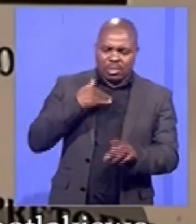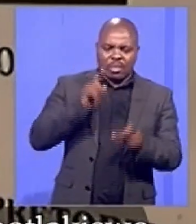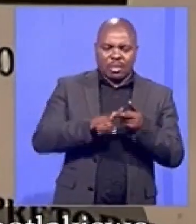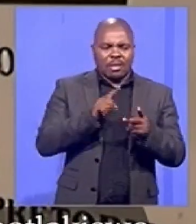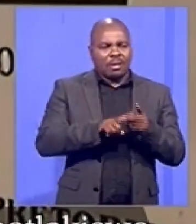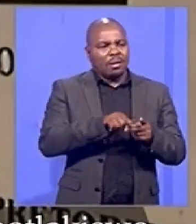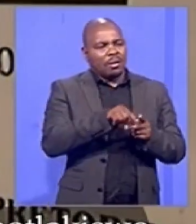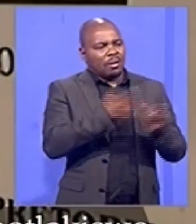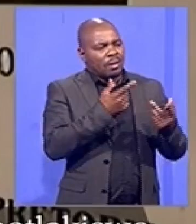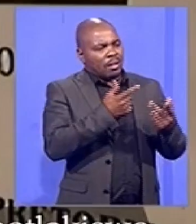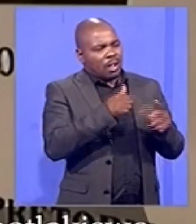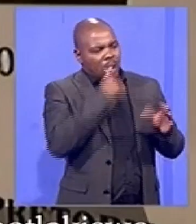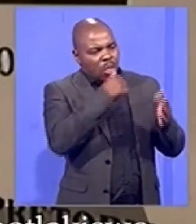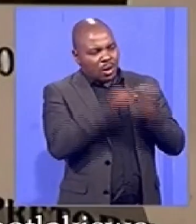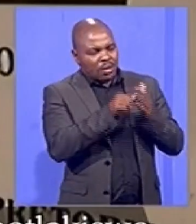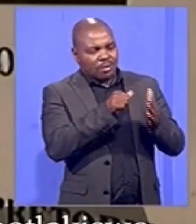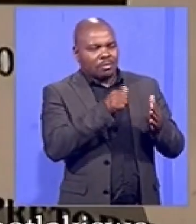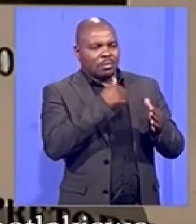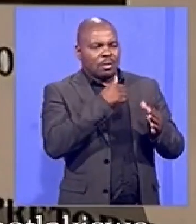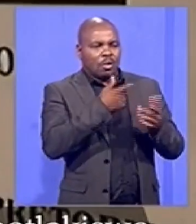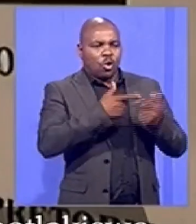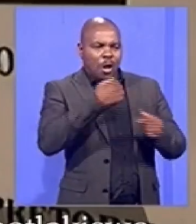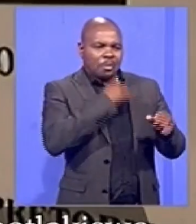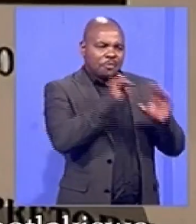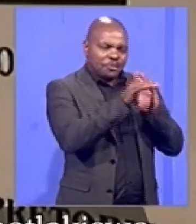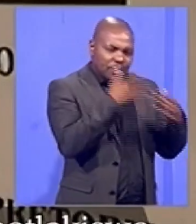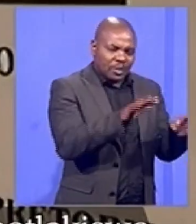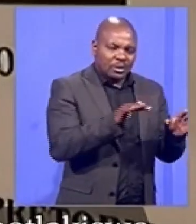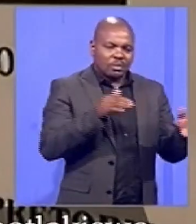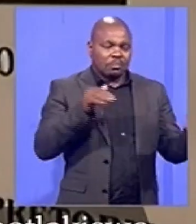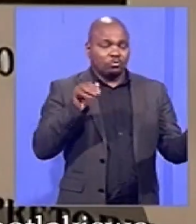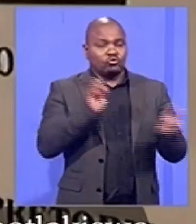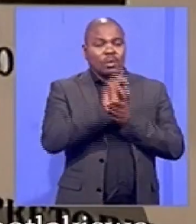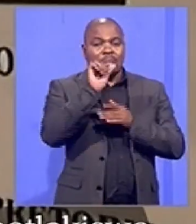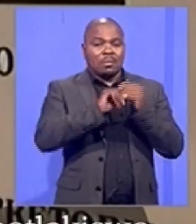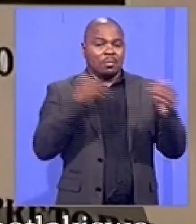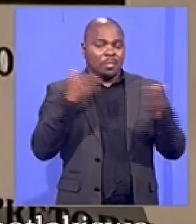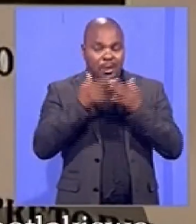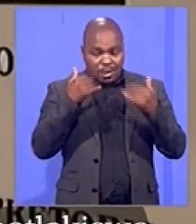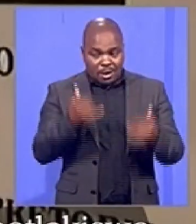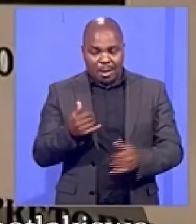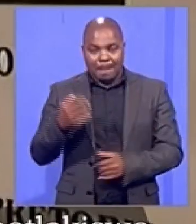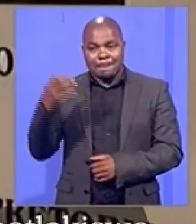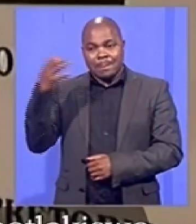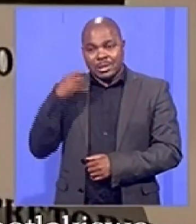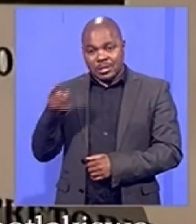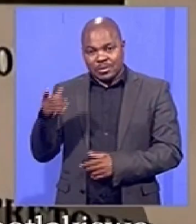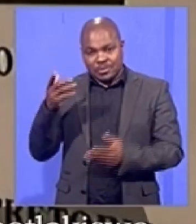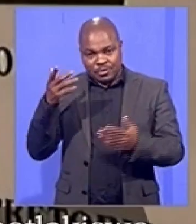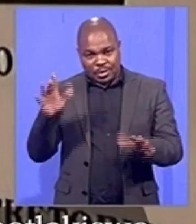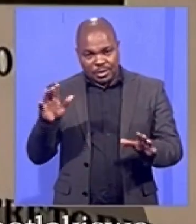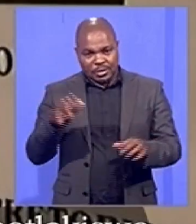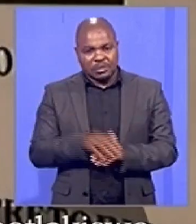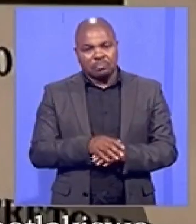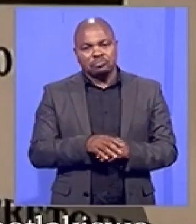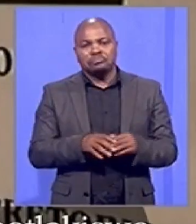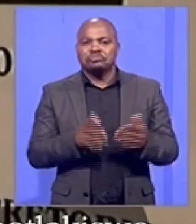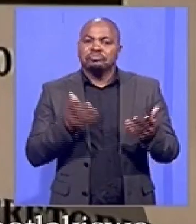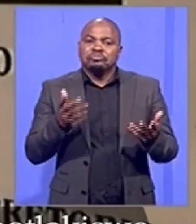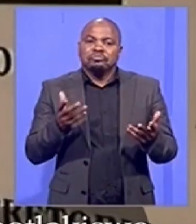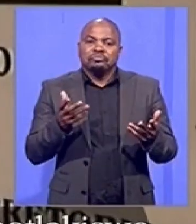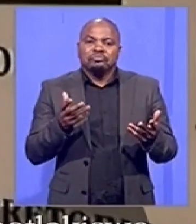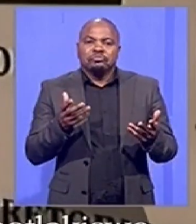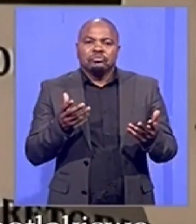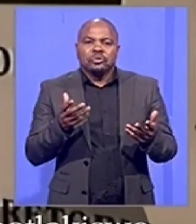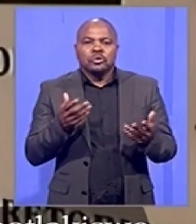over the 12 months now, almost. The minister then, somewhere along the line,